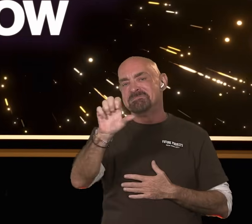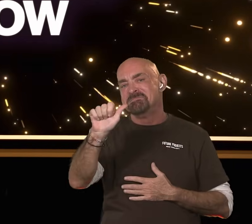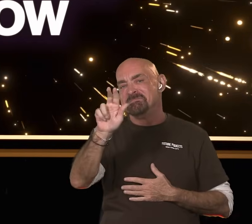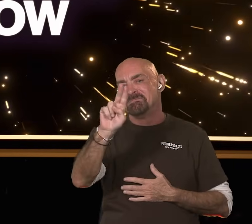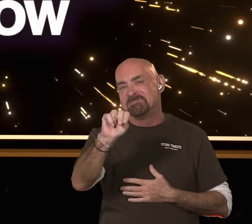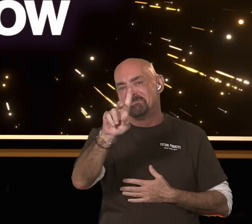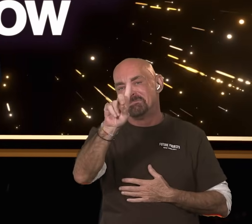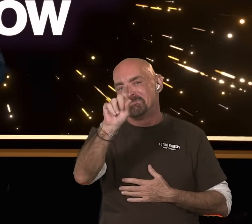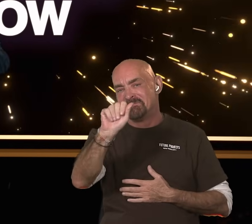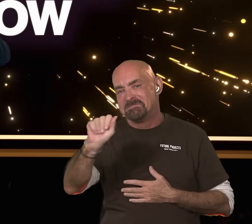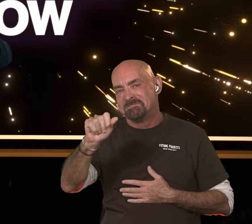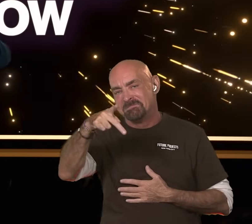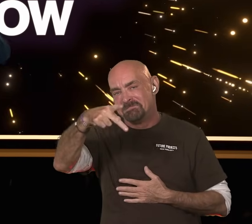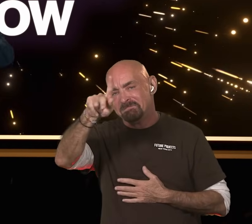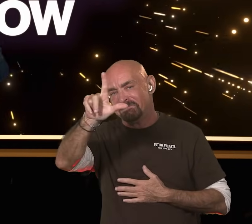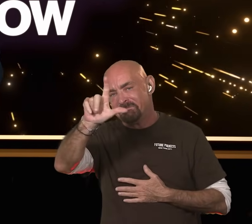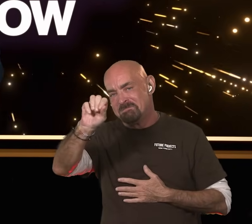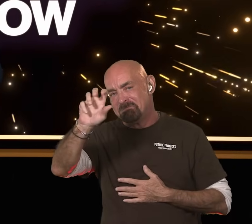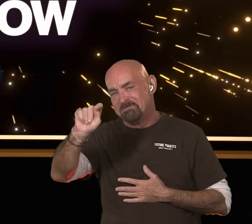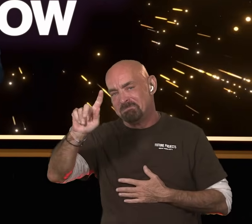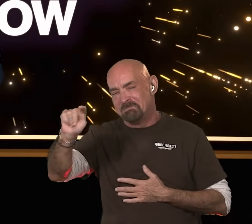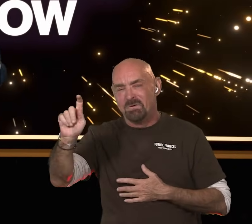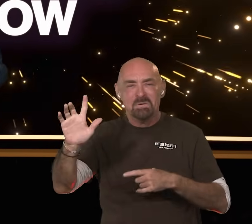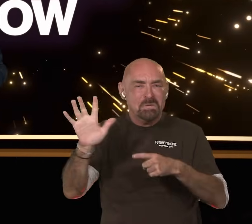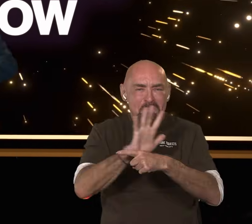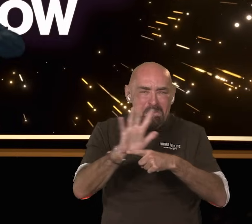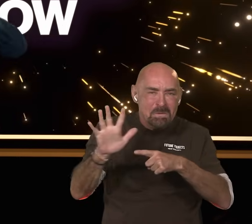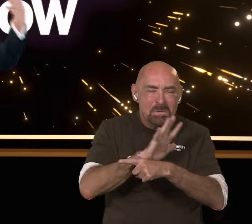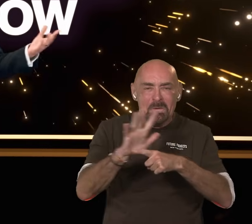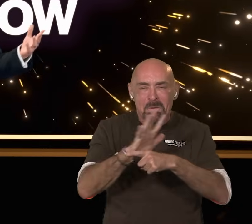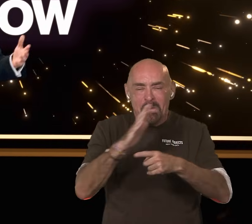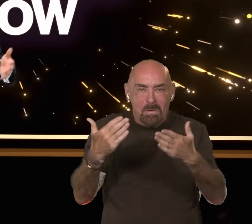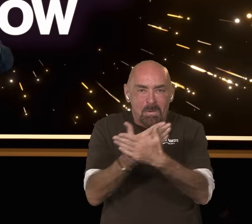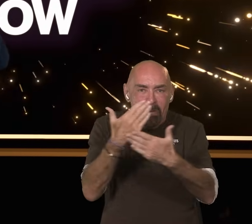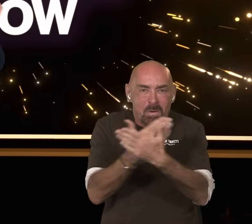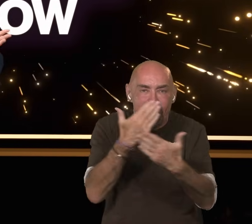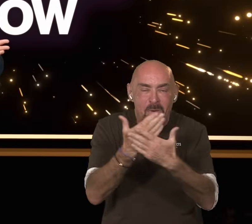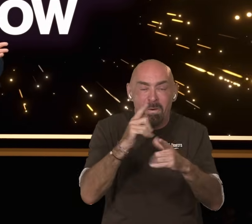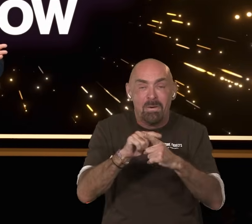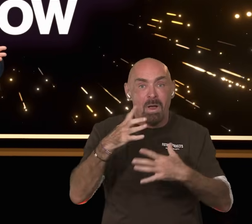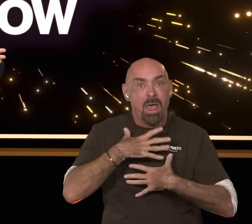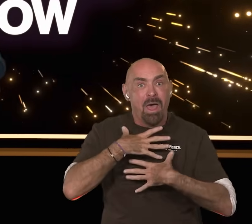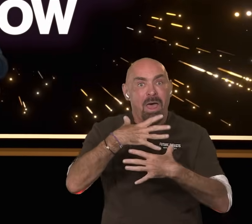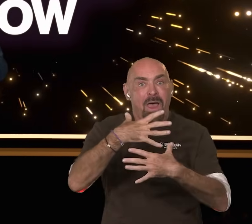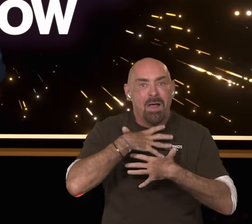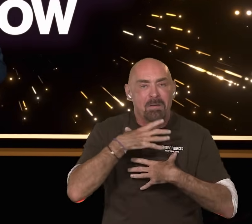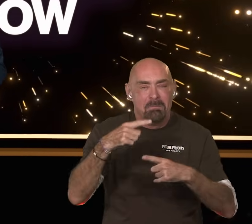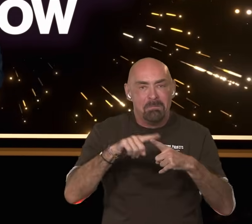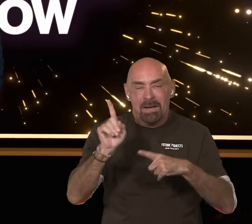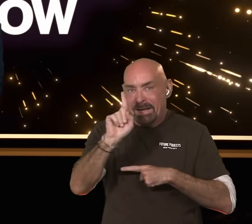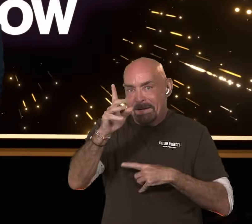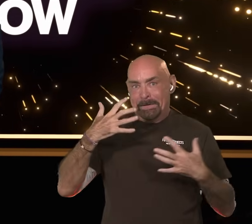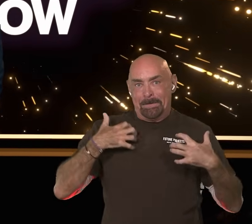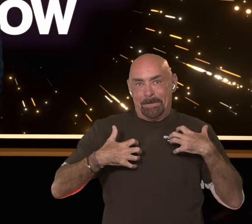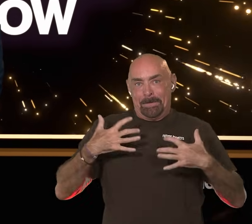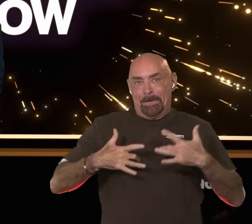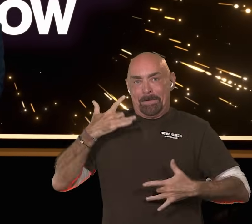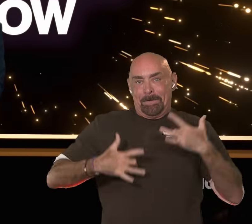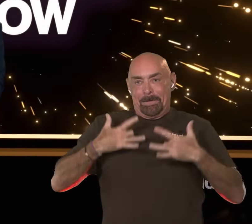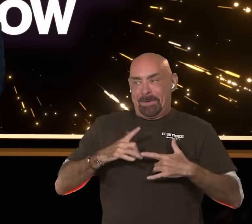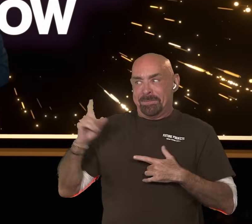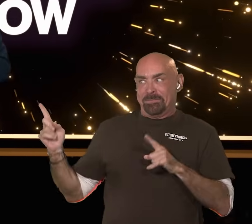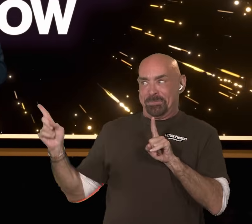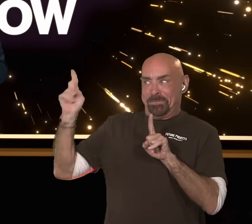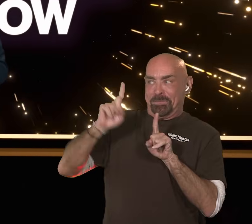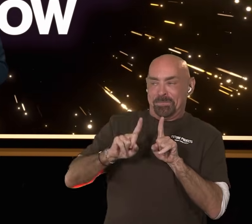Sean Day9 Plot. We've got another great show for you, packed with trailers, exclusives, and lots of surprises, but here is what I'm most excited